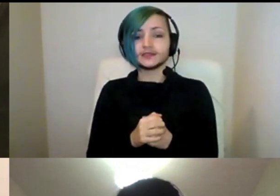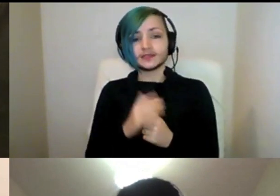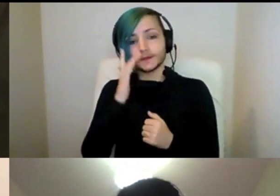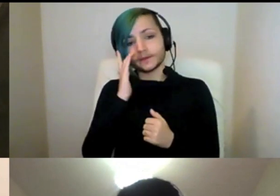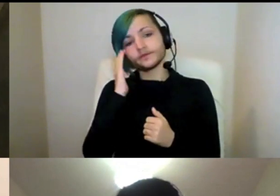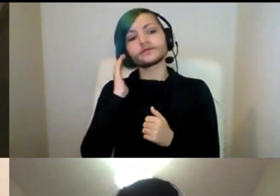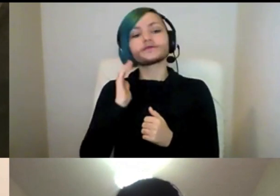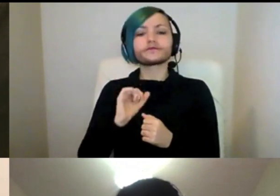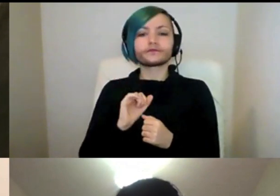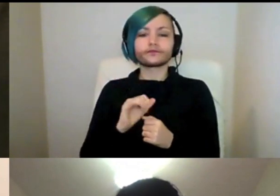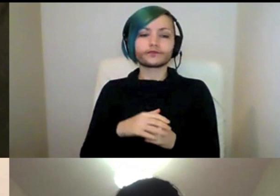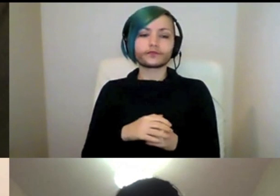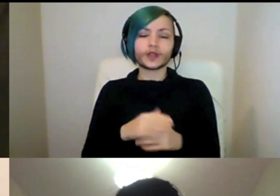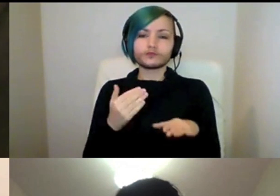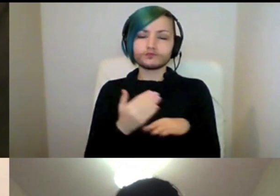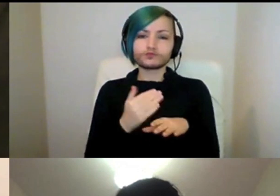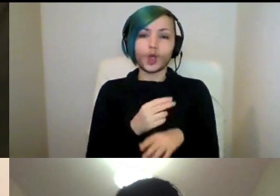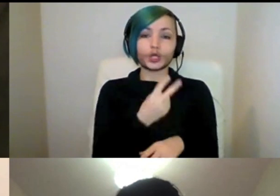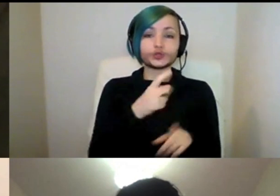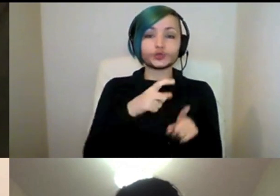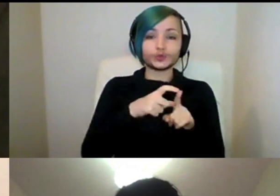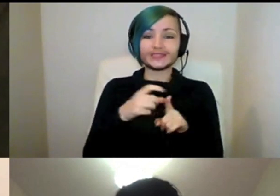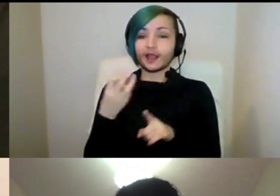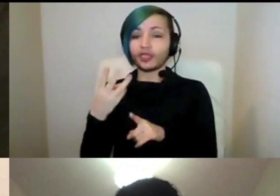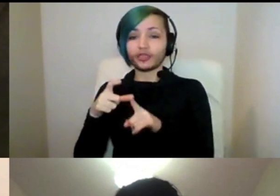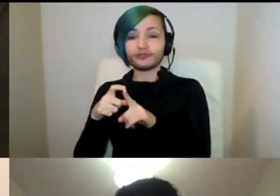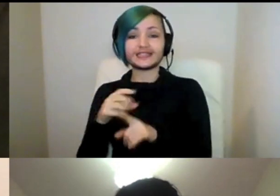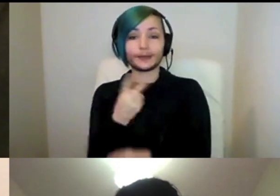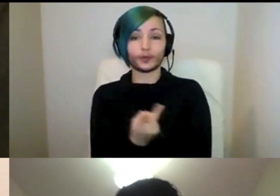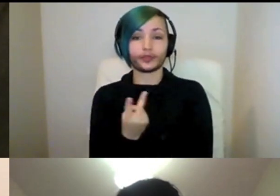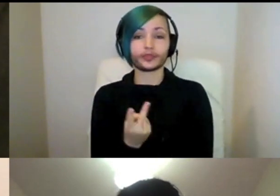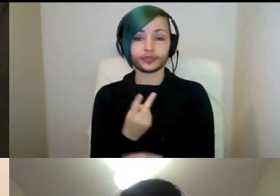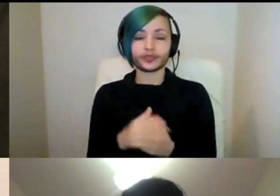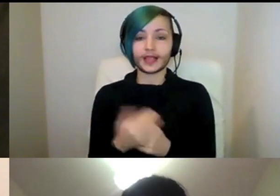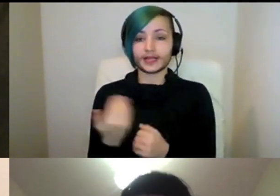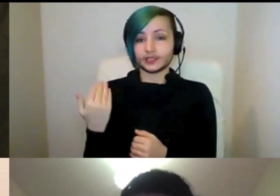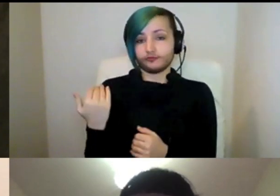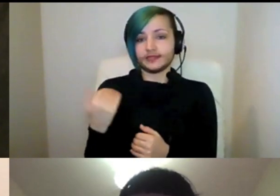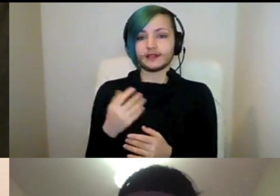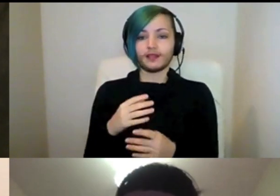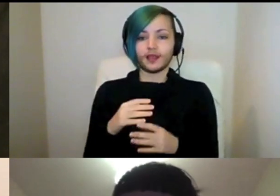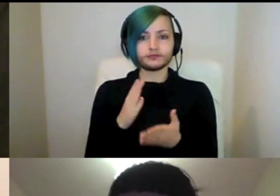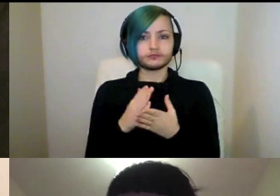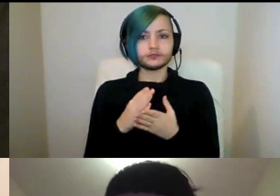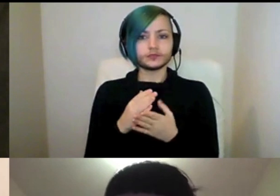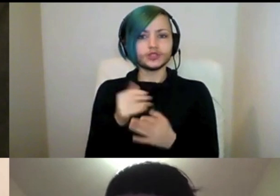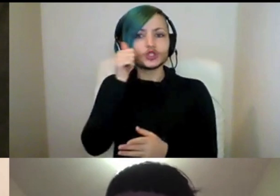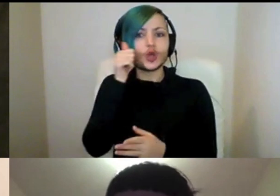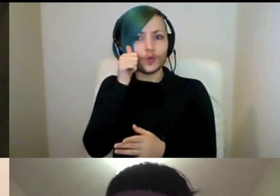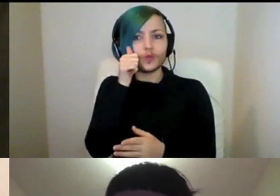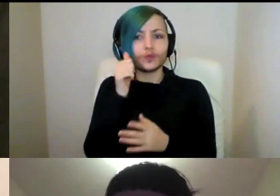both 2D and 3D, and over recent years she's become very well known for